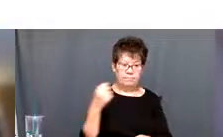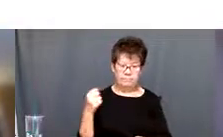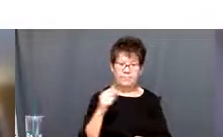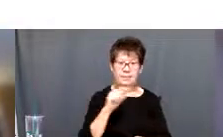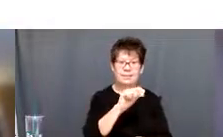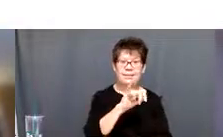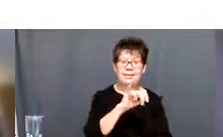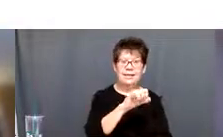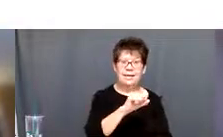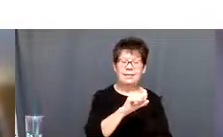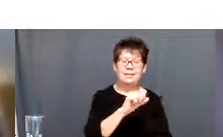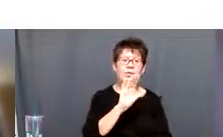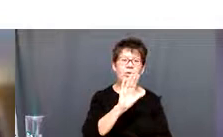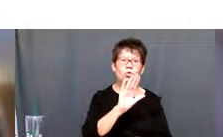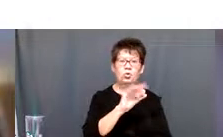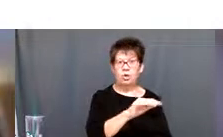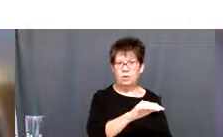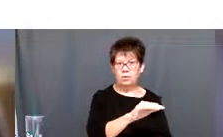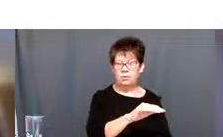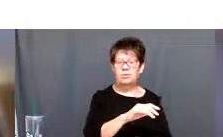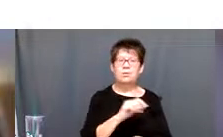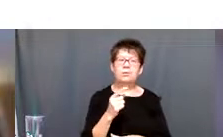and you'll be unable to